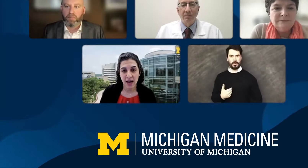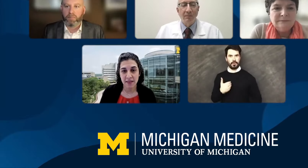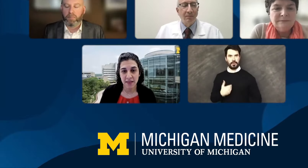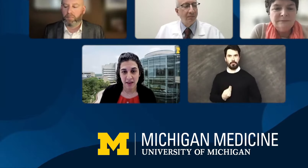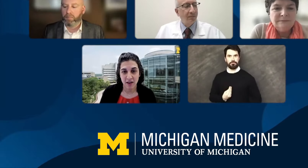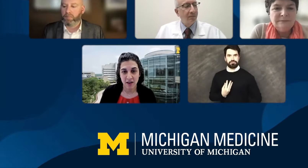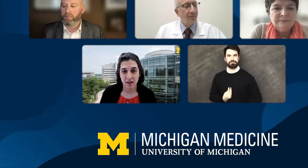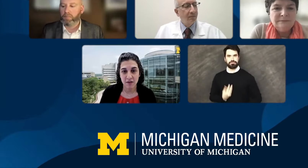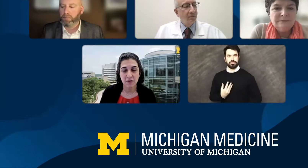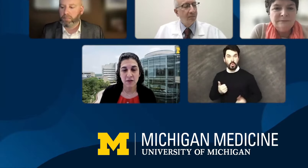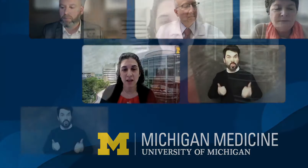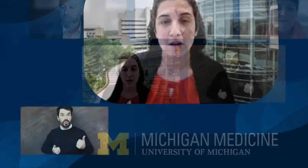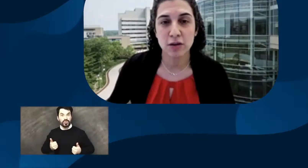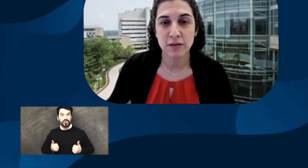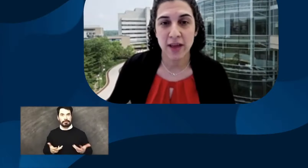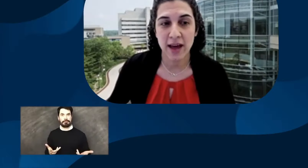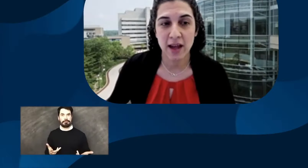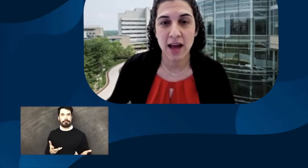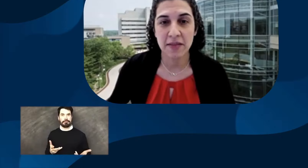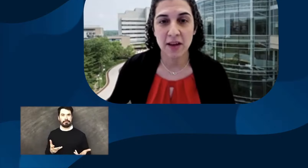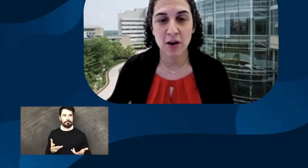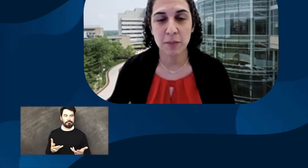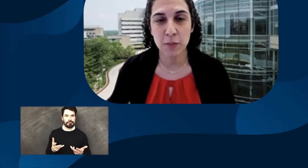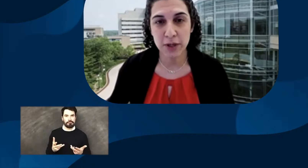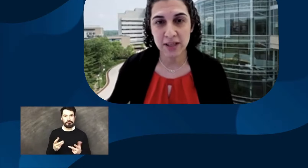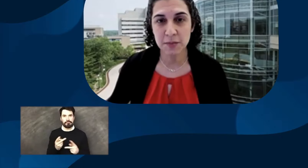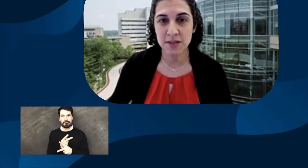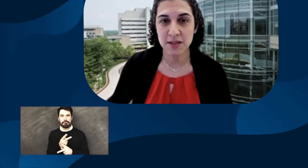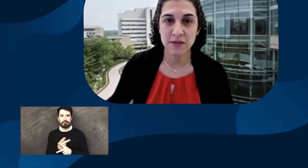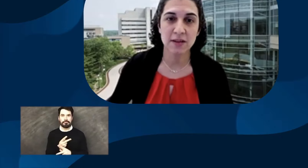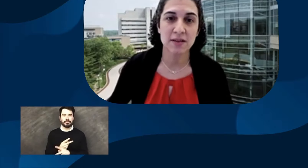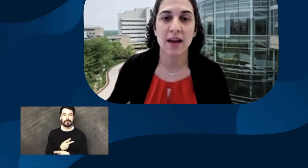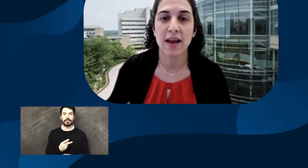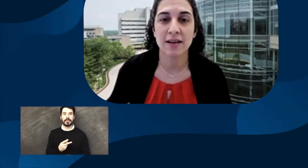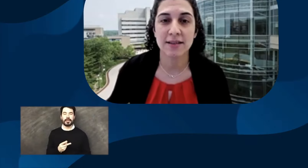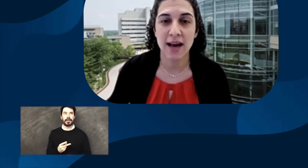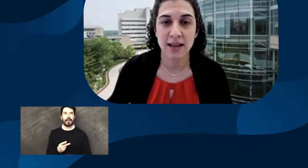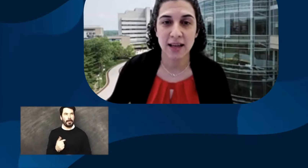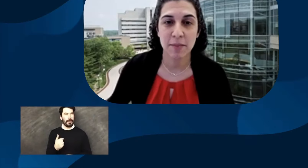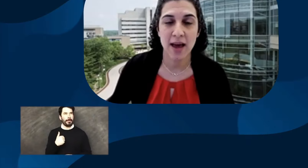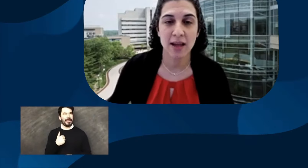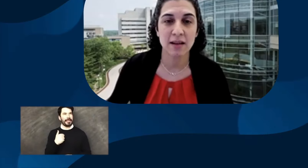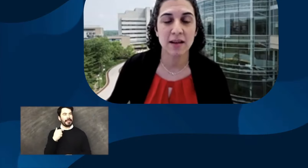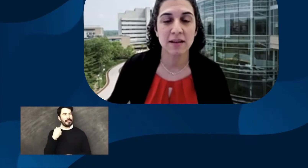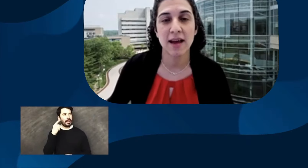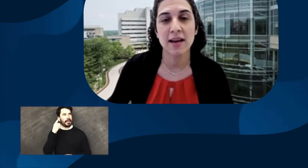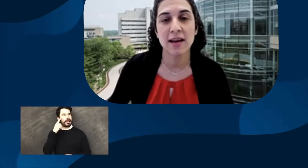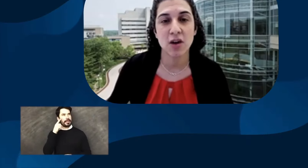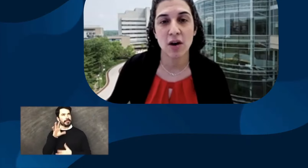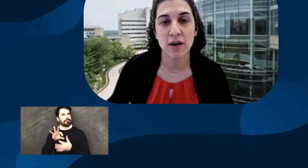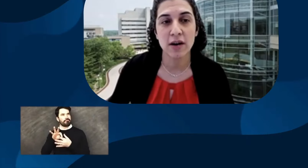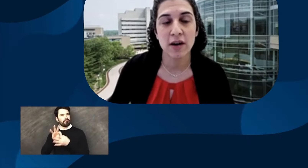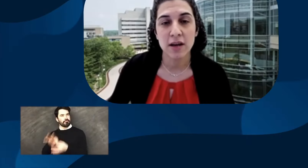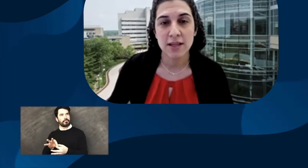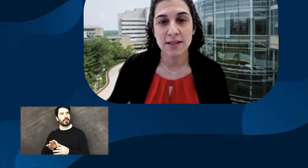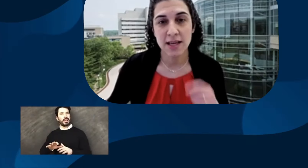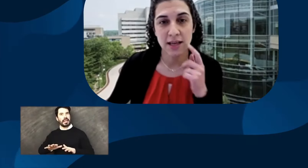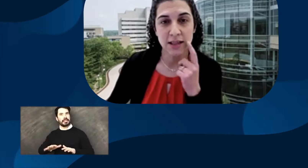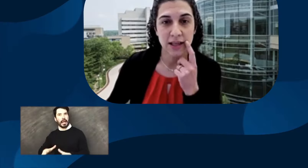Things that I think of that I think are pretty specific to anxiety and panic attacks